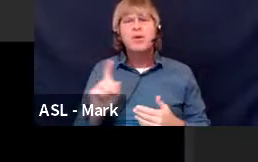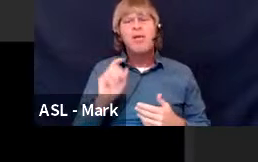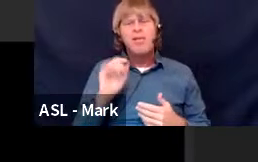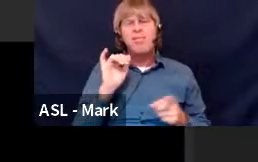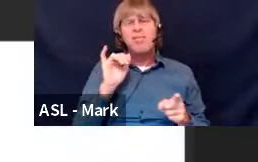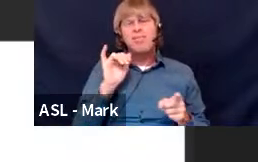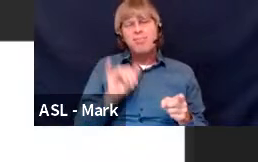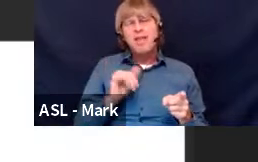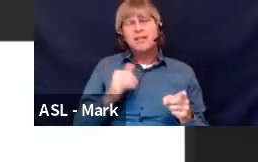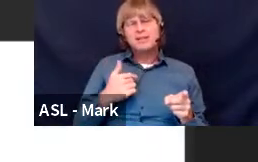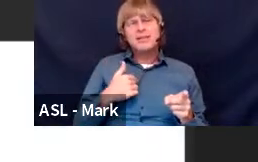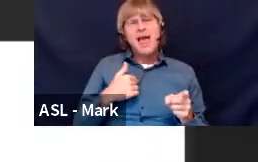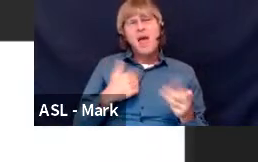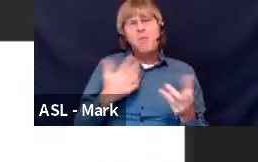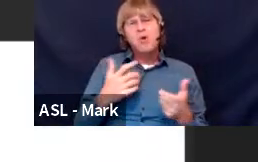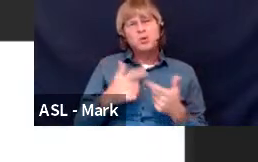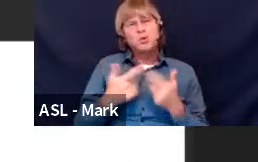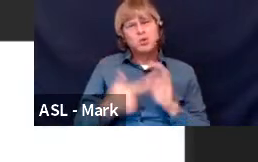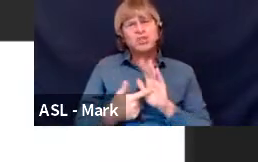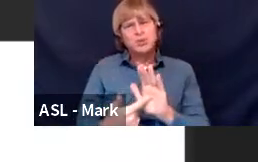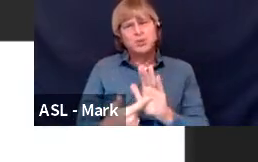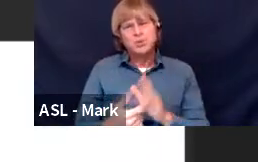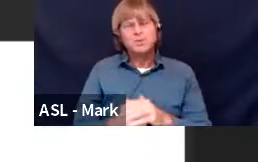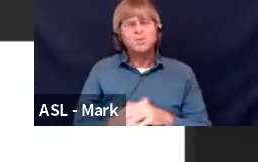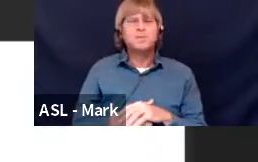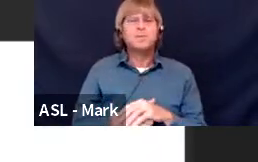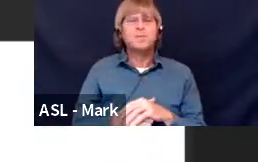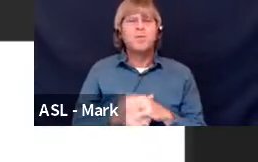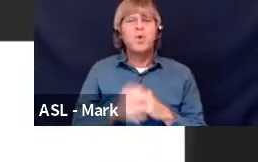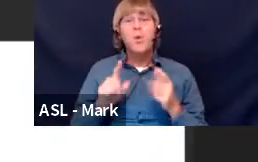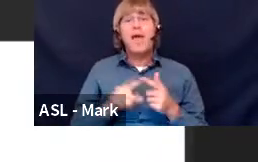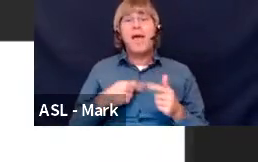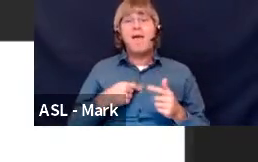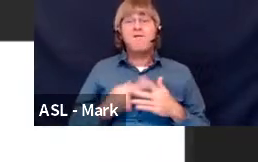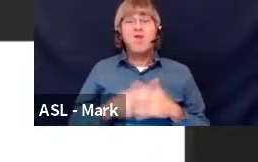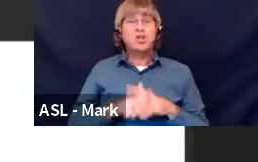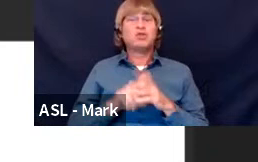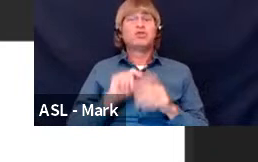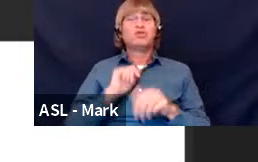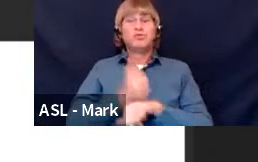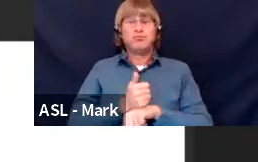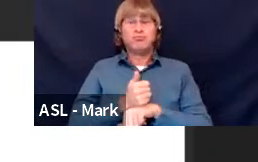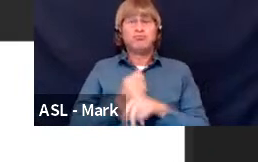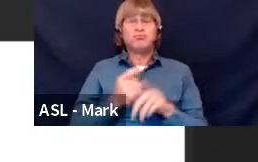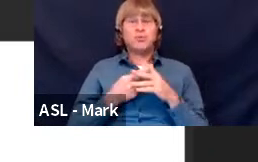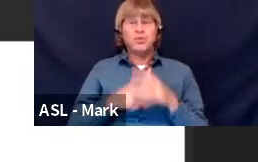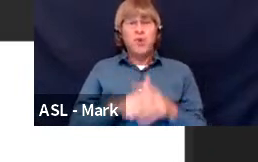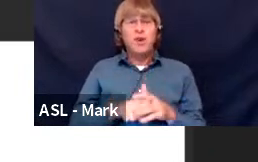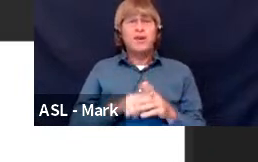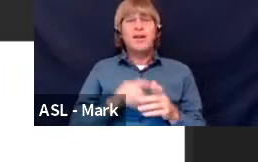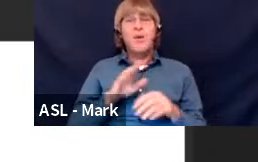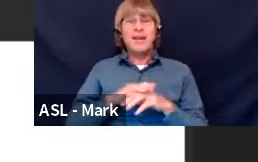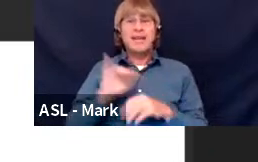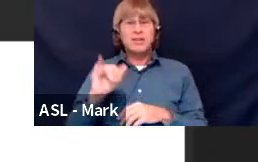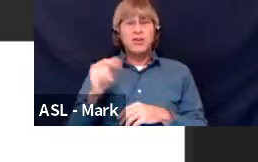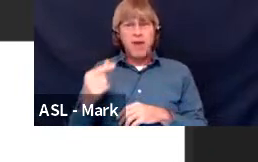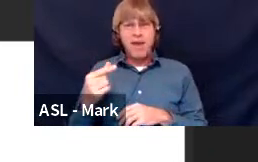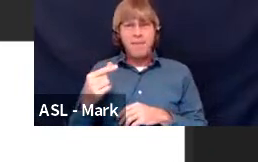that's what I wanted to see. So when I first got on